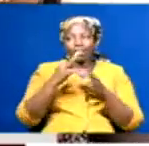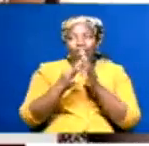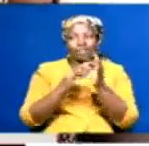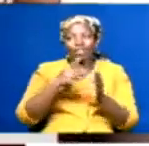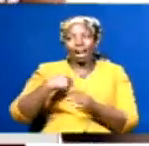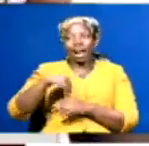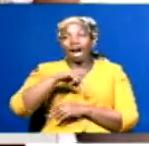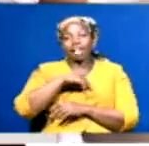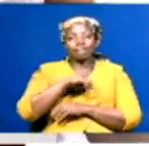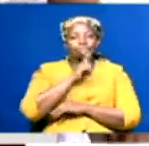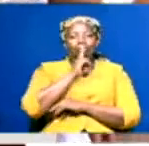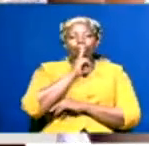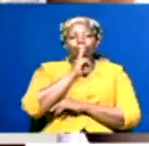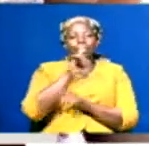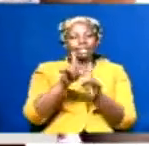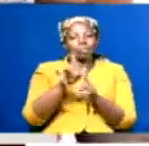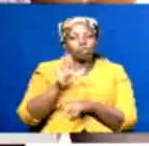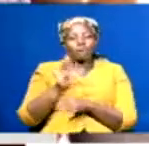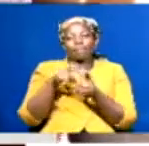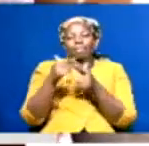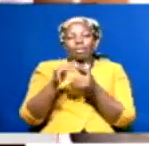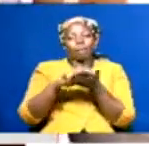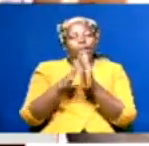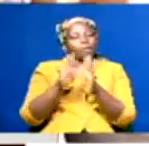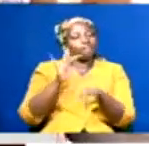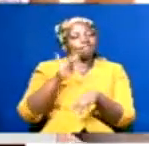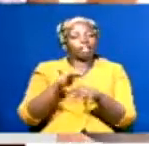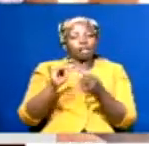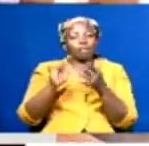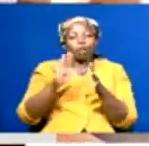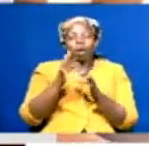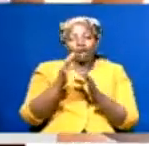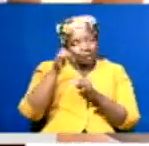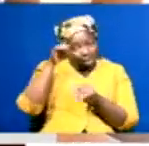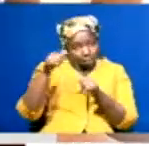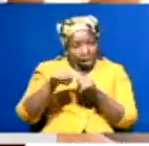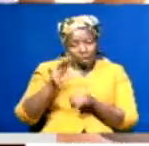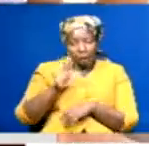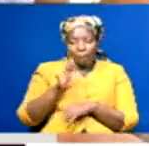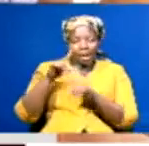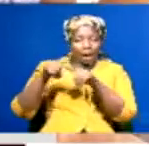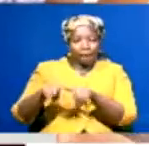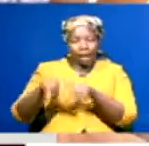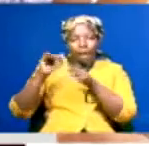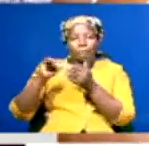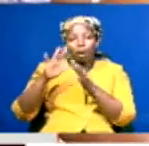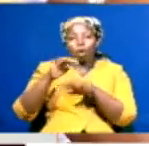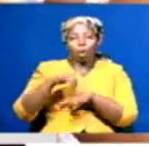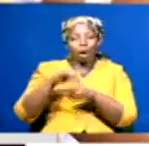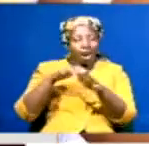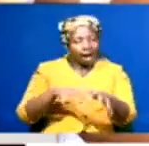speak as women, then we get more affected. Remember, women, we depend more on agriculture, we depend